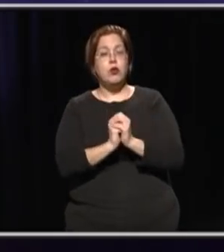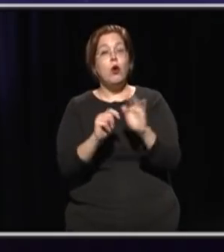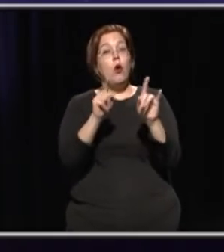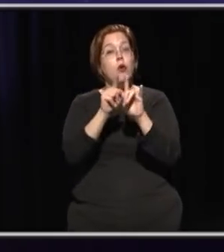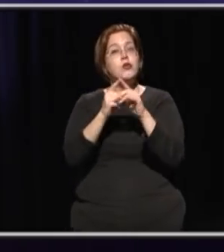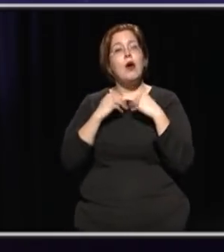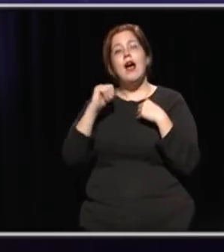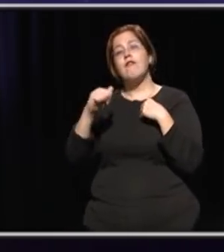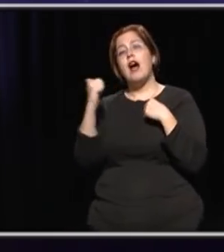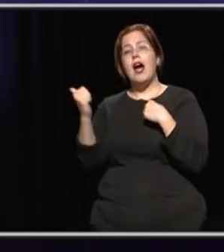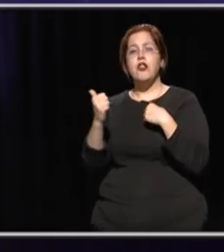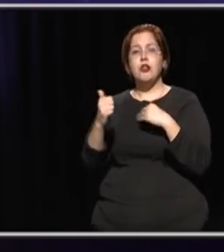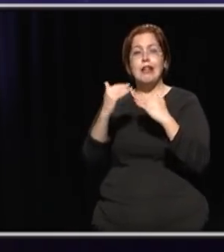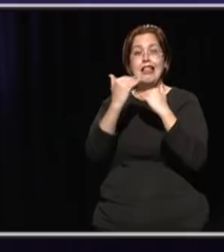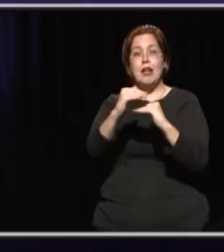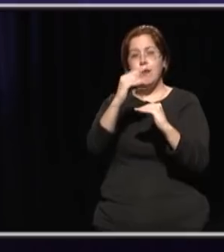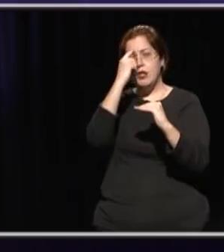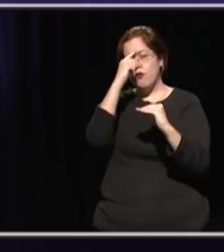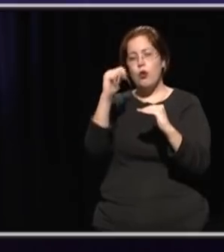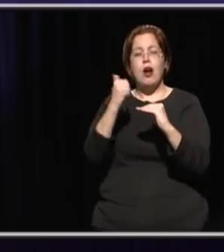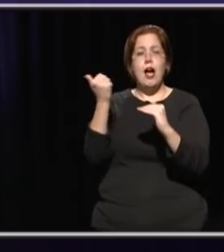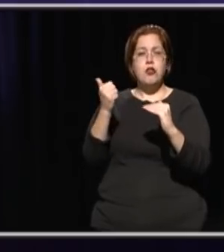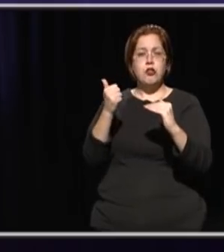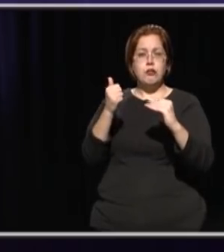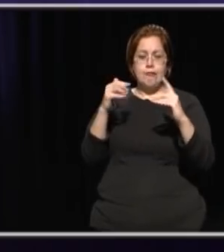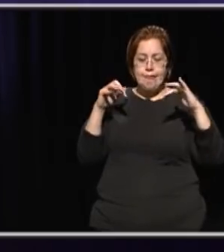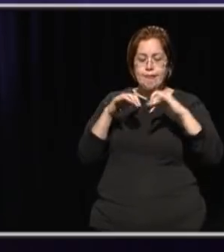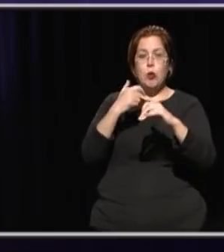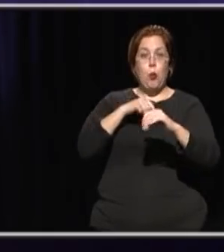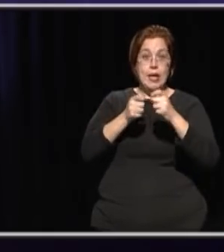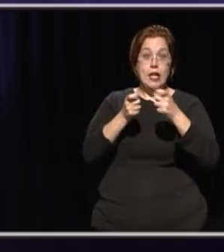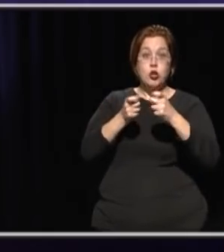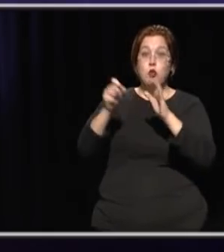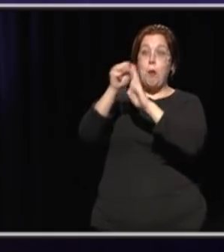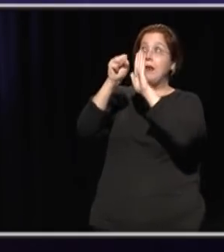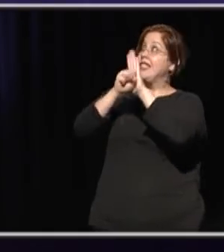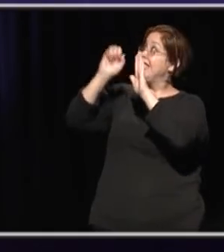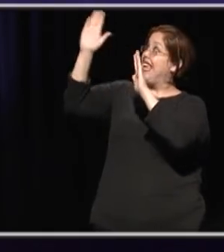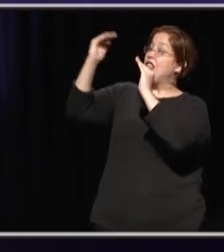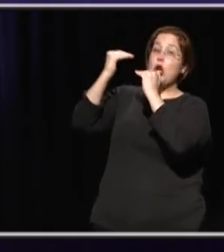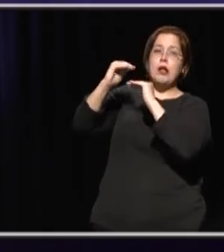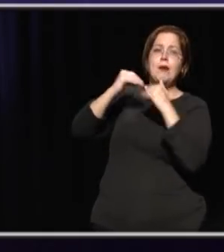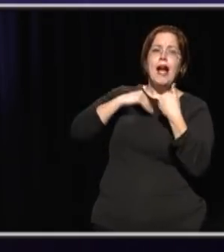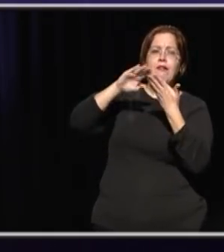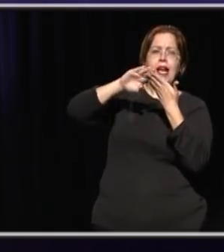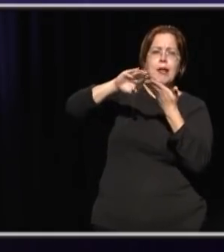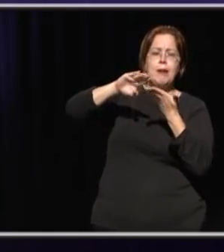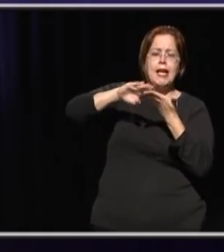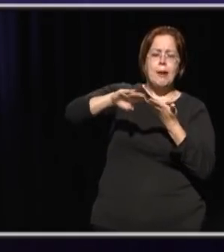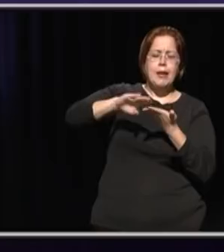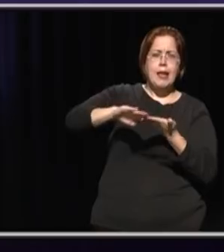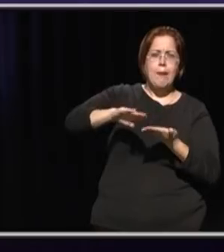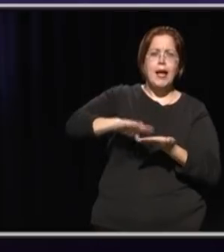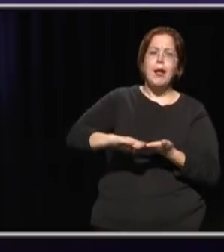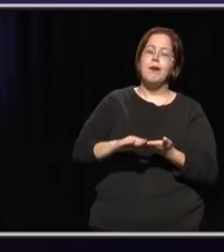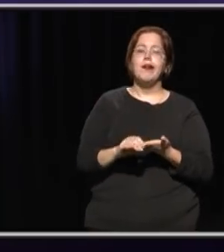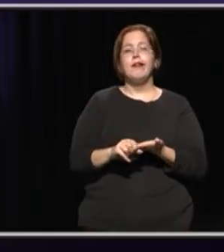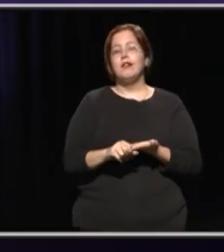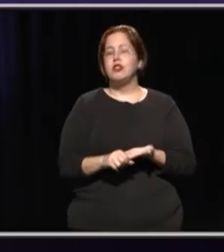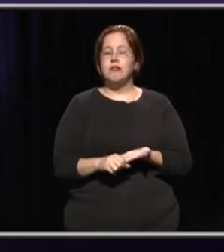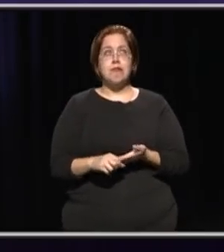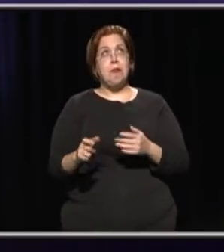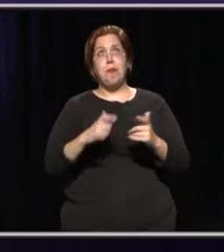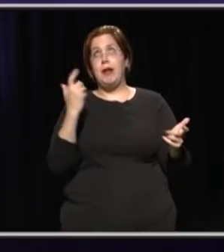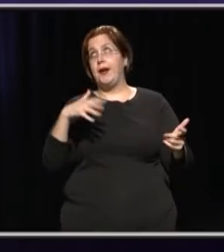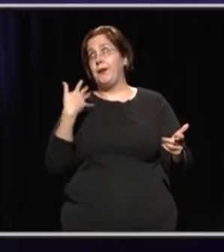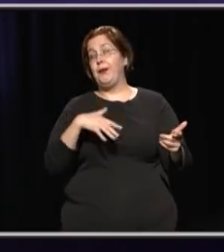additional restrictions for other gatherings that we can control, but the state's restrictions have exemptions in there that, again, you can drive a truck through, and that's one of